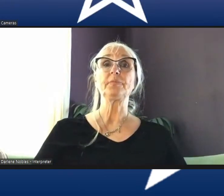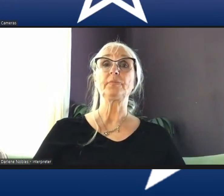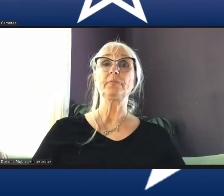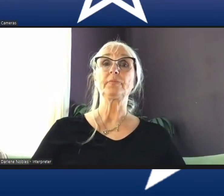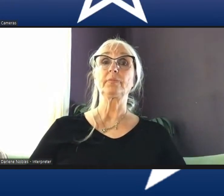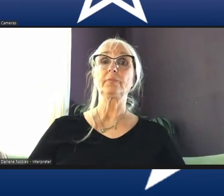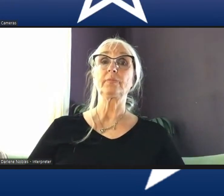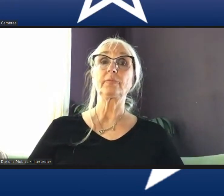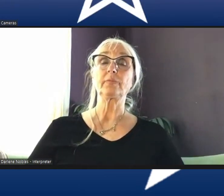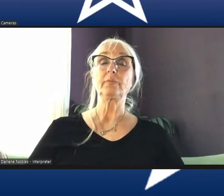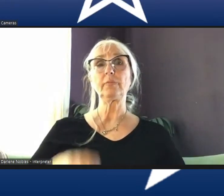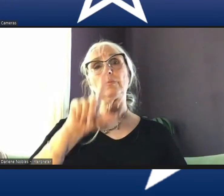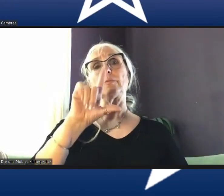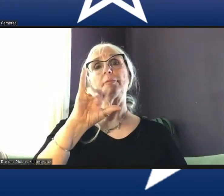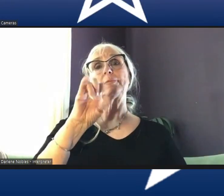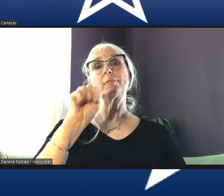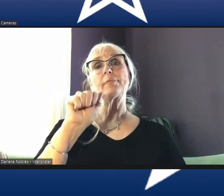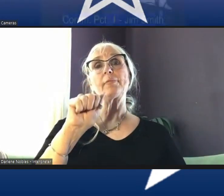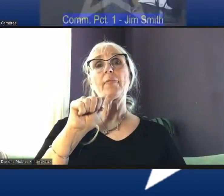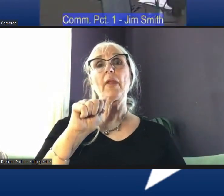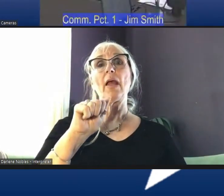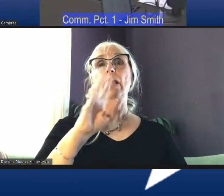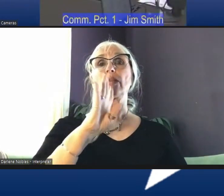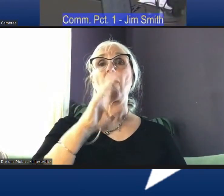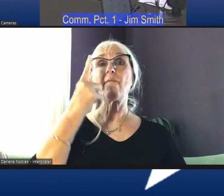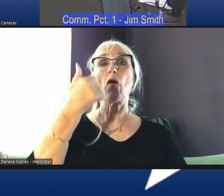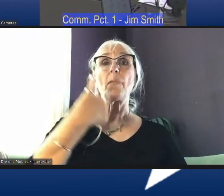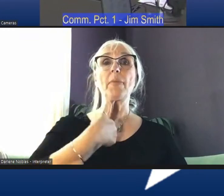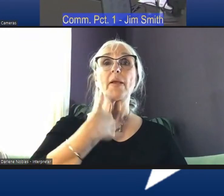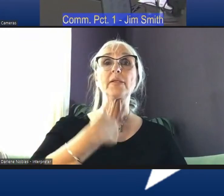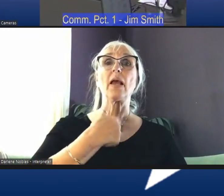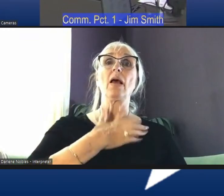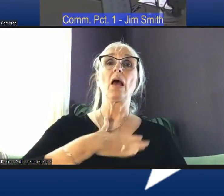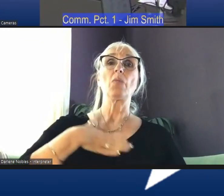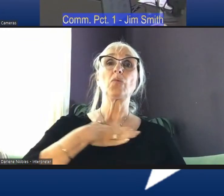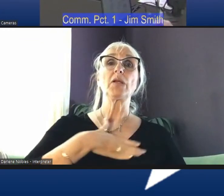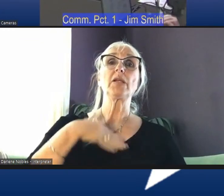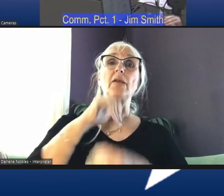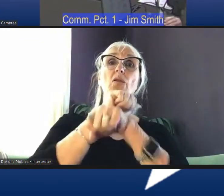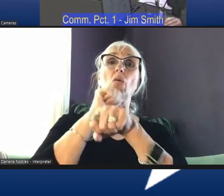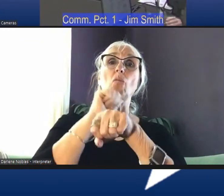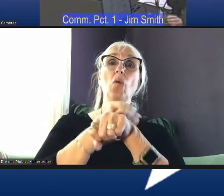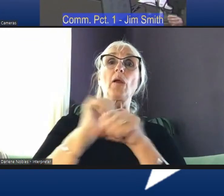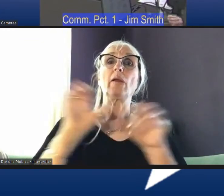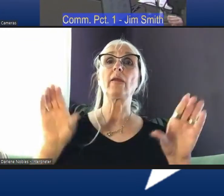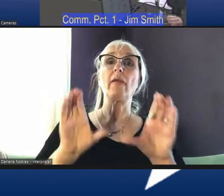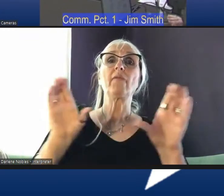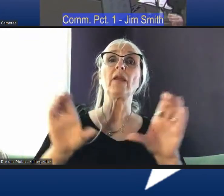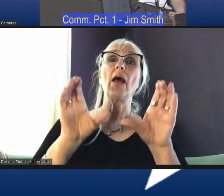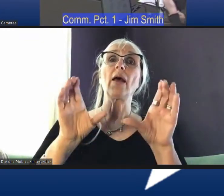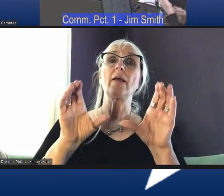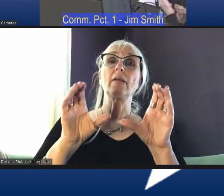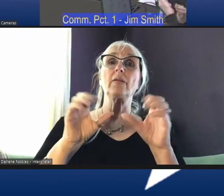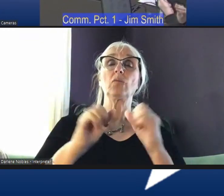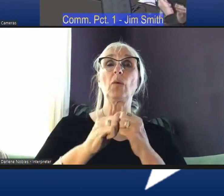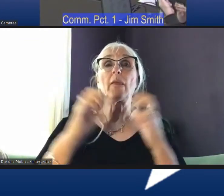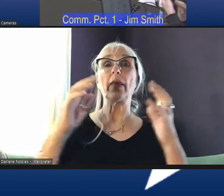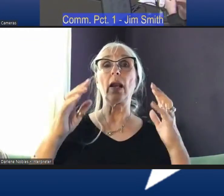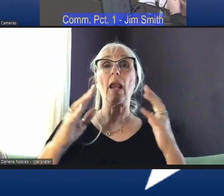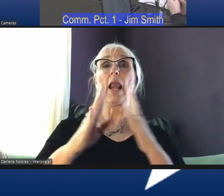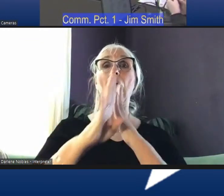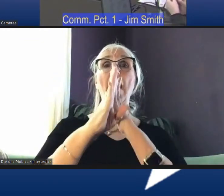Lisa, I speaking for myself, I appreciate the work that y'all done in lining these contracts up to